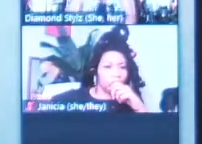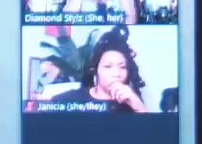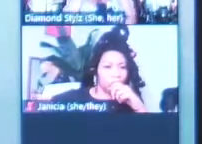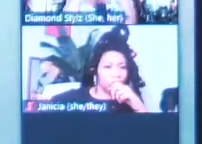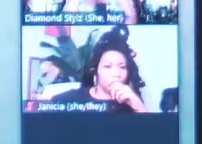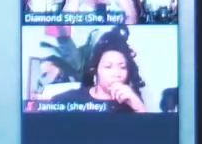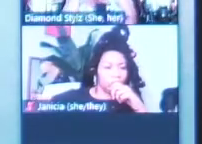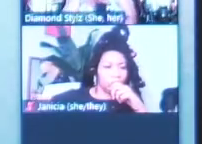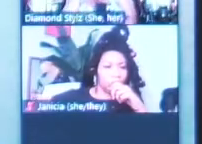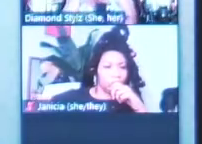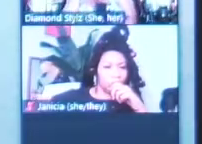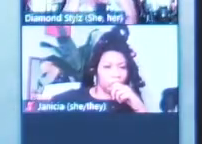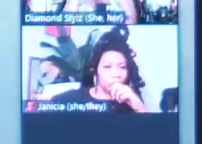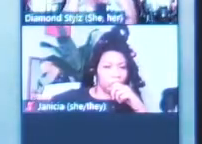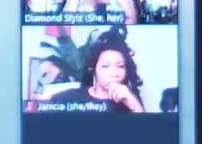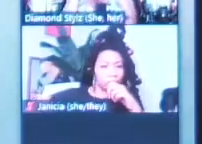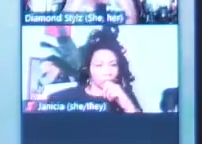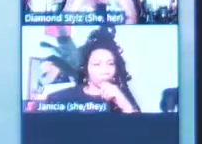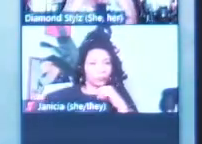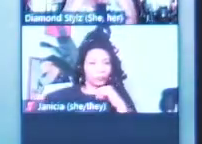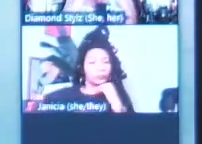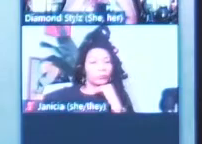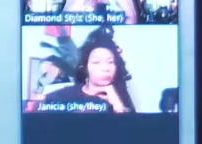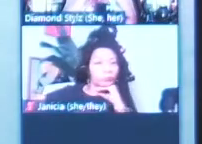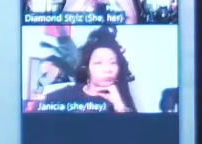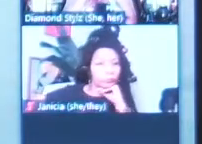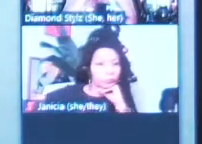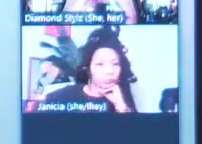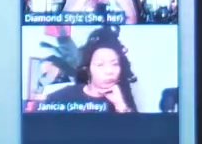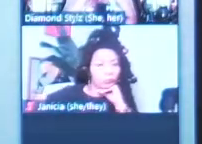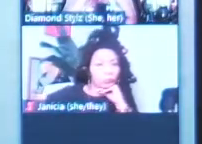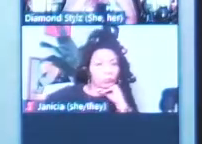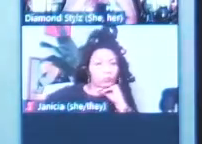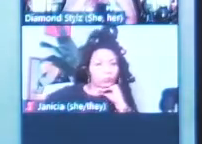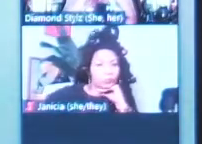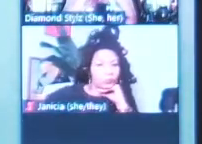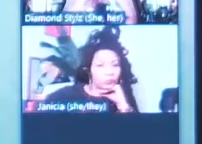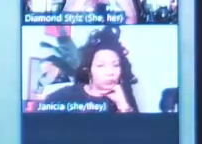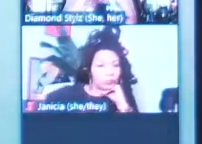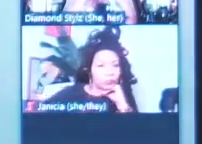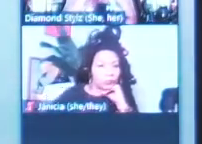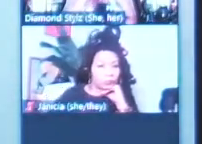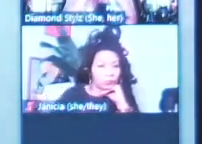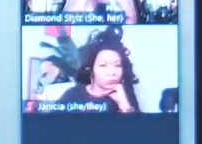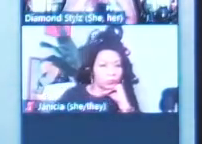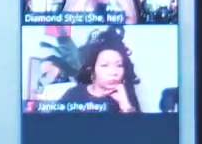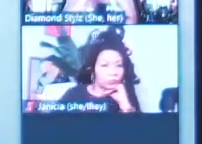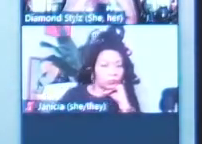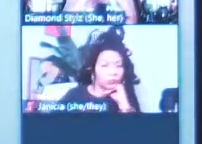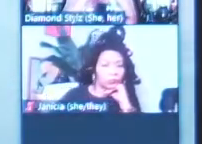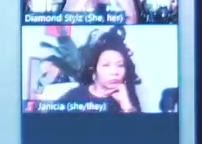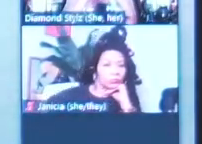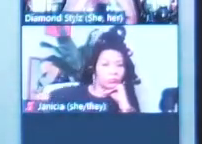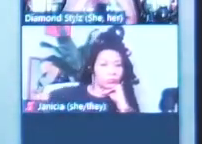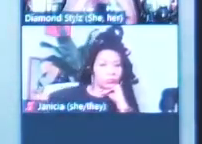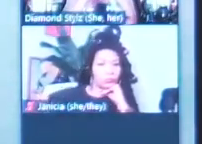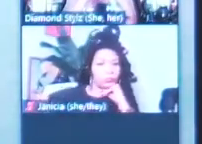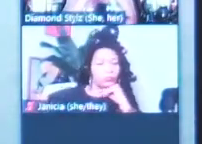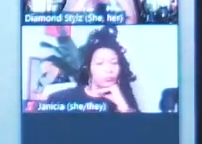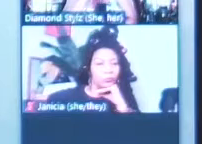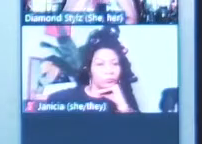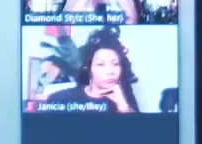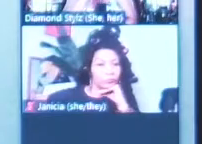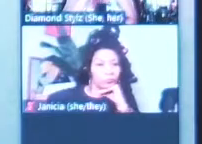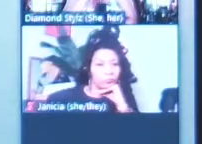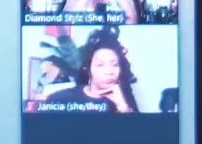like determines where you fit on that spectrum, and why I never really felt like I fit, but how